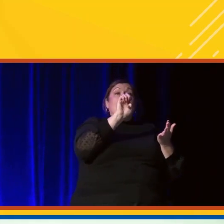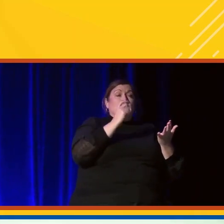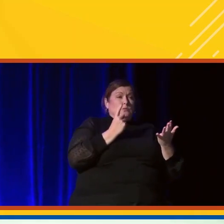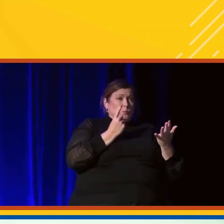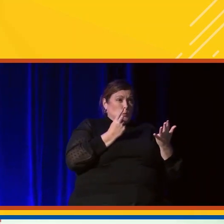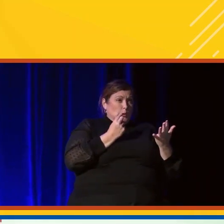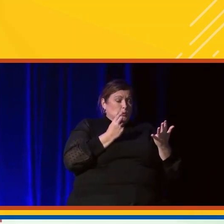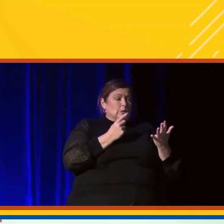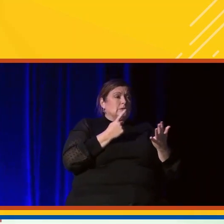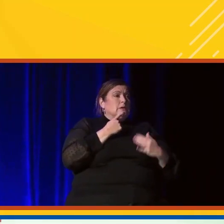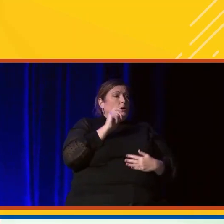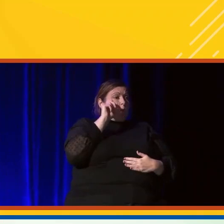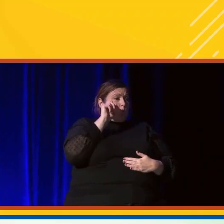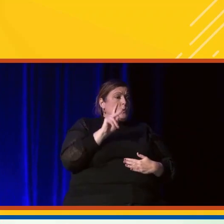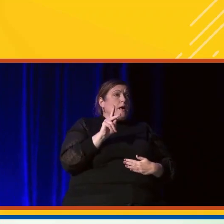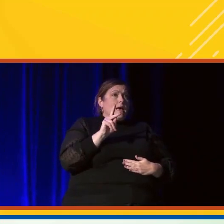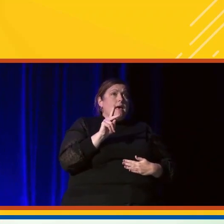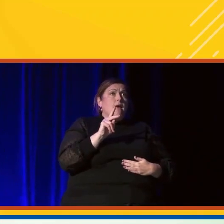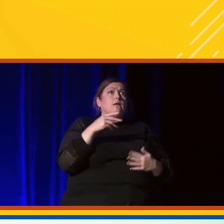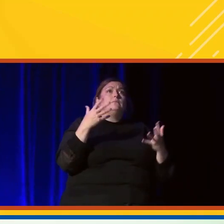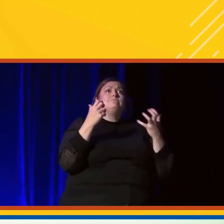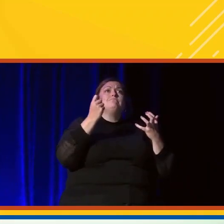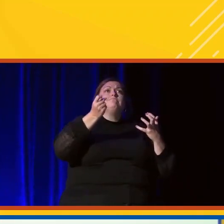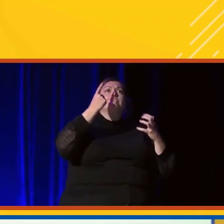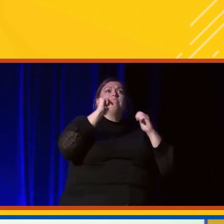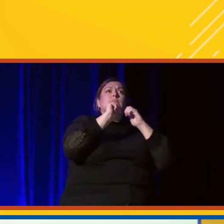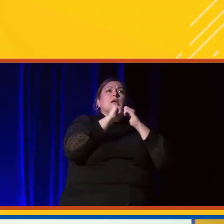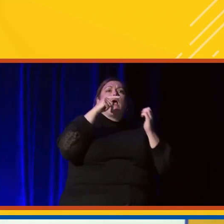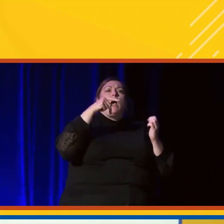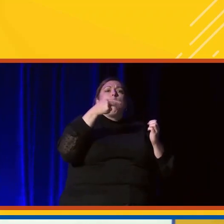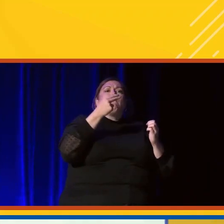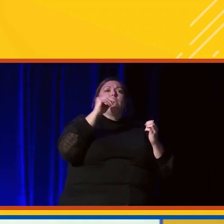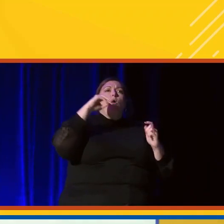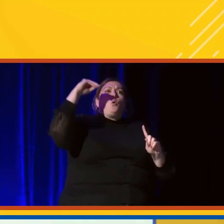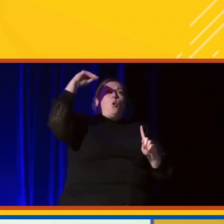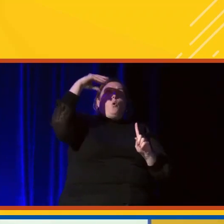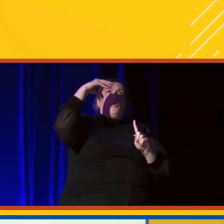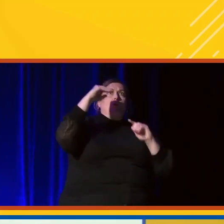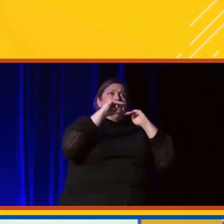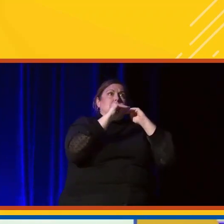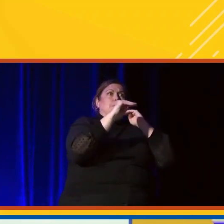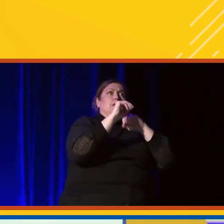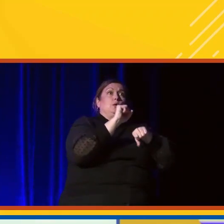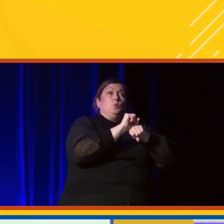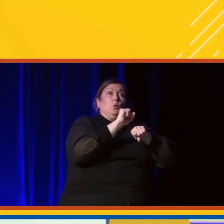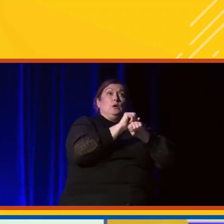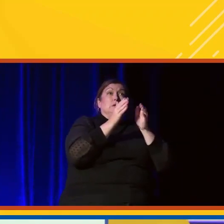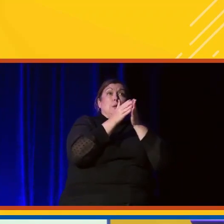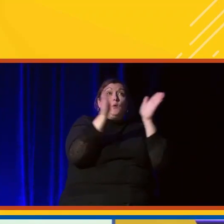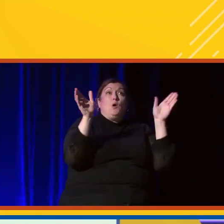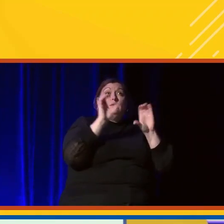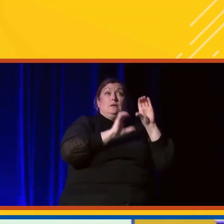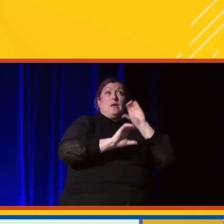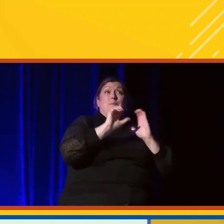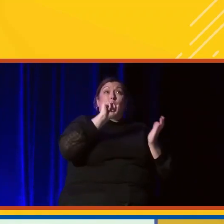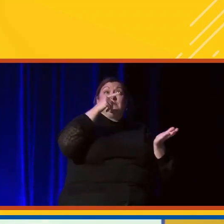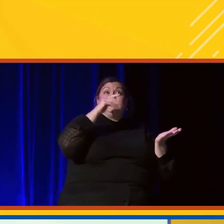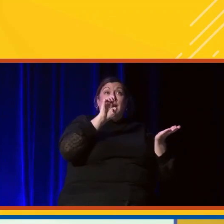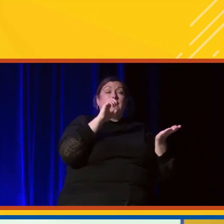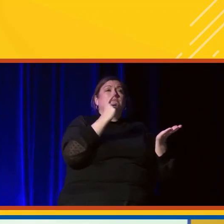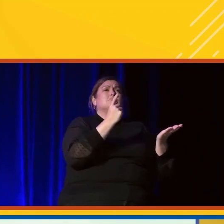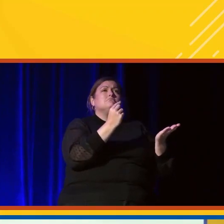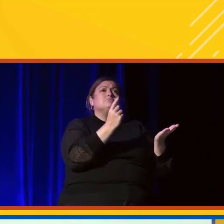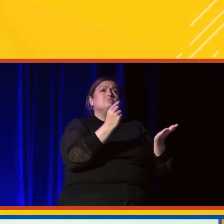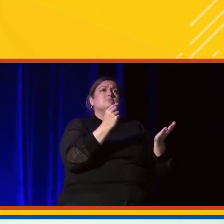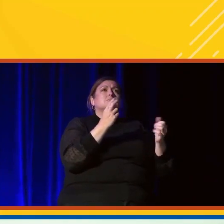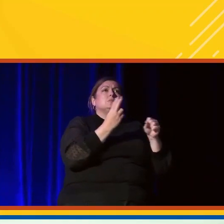we said, okay, we want to understand how photostability works broadly across chemical space. So what we're going to do is we're going to